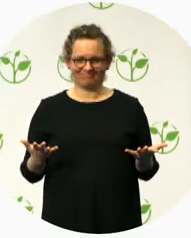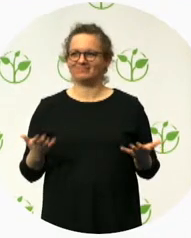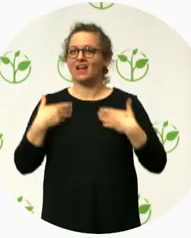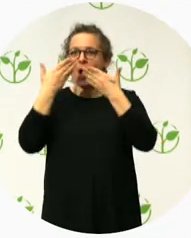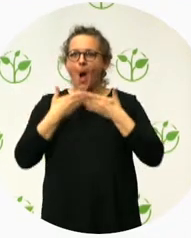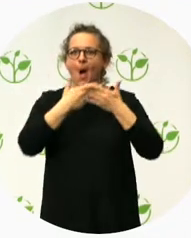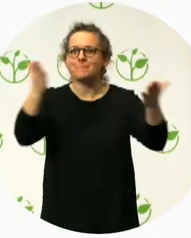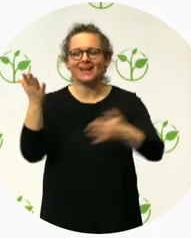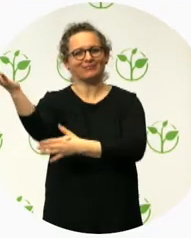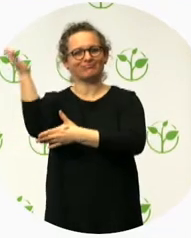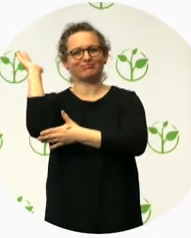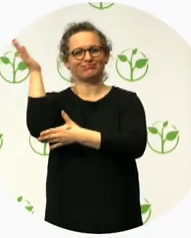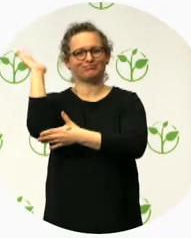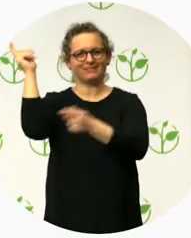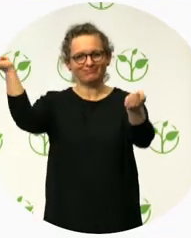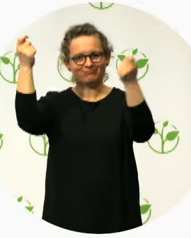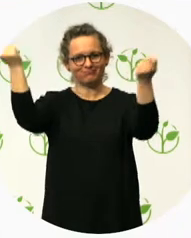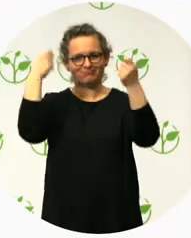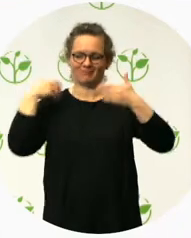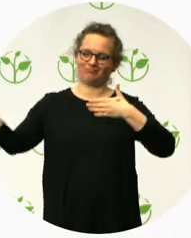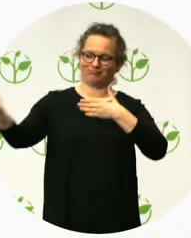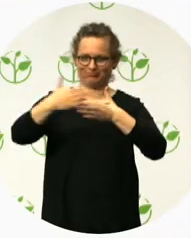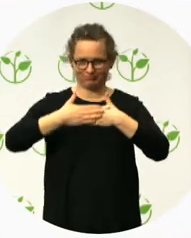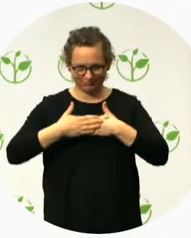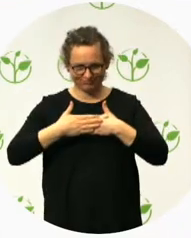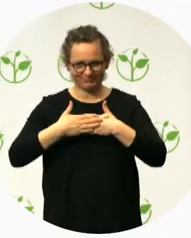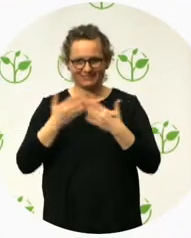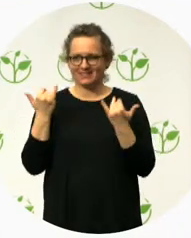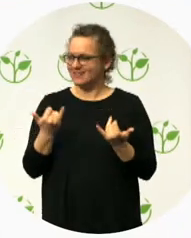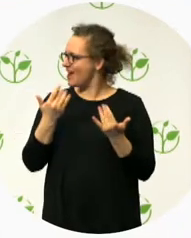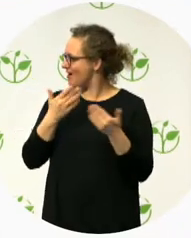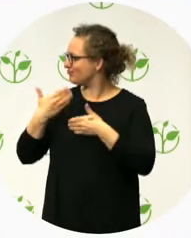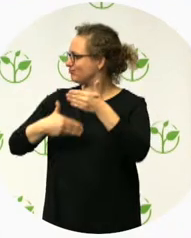Daniela. We love them. What a great opening.